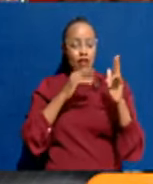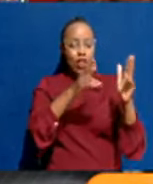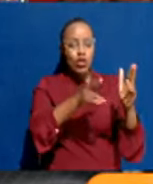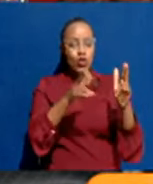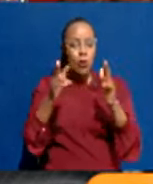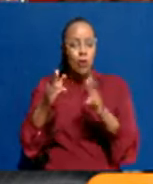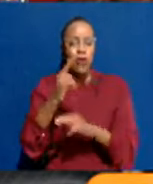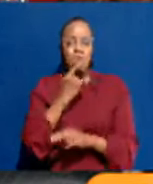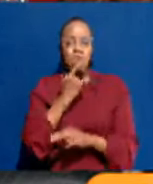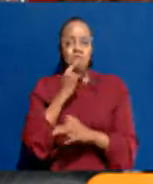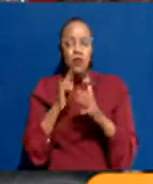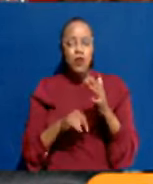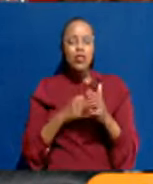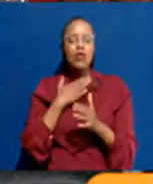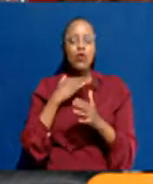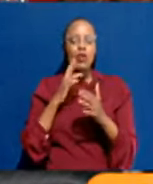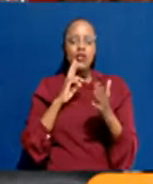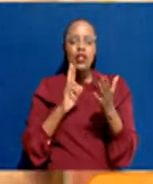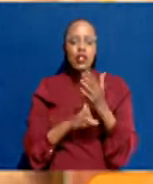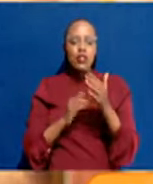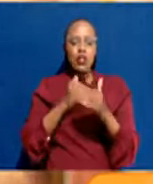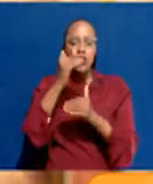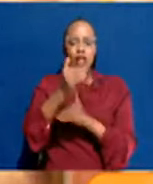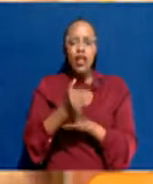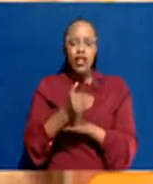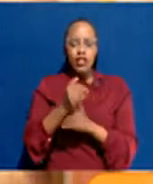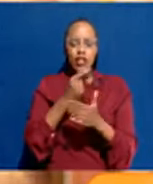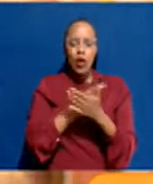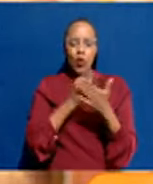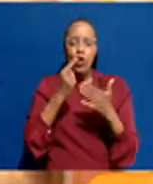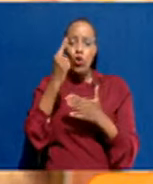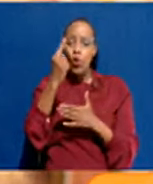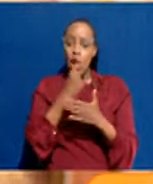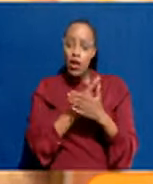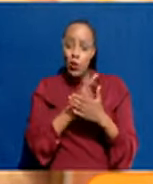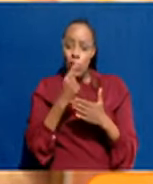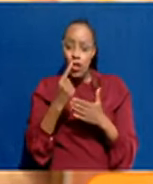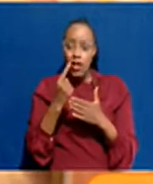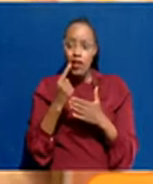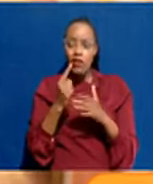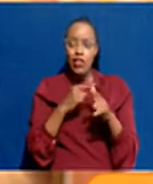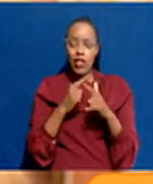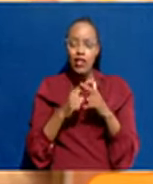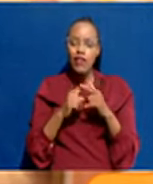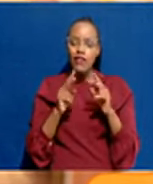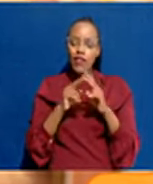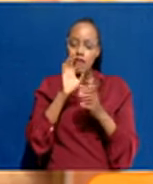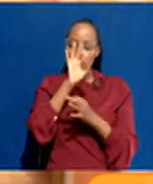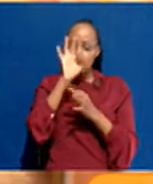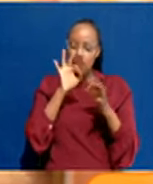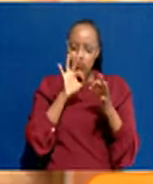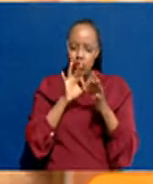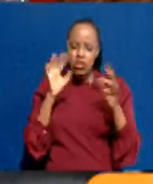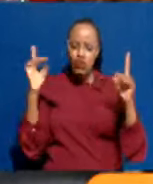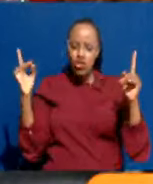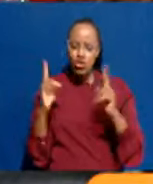tell you, I want results in the next 2 weeks or 1 week. He gives you a very short